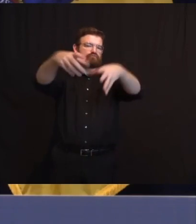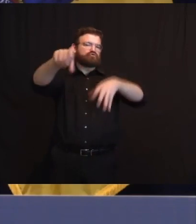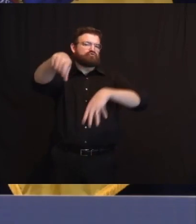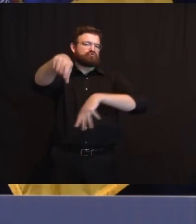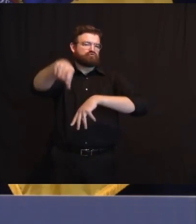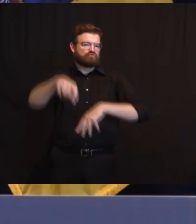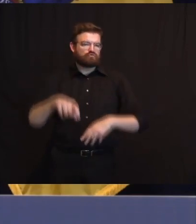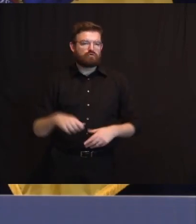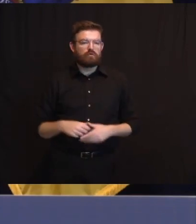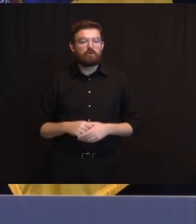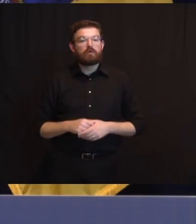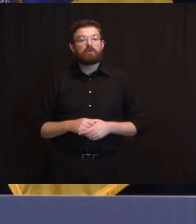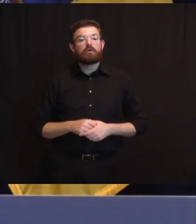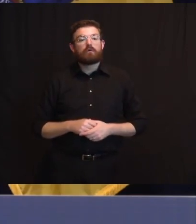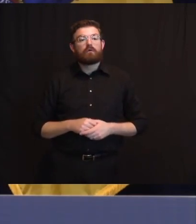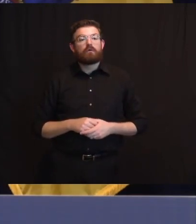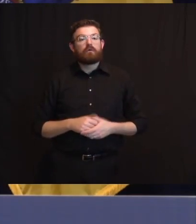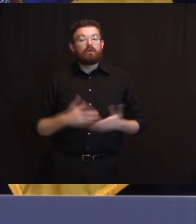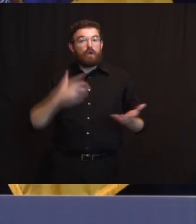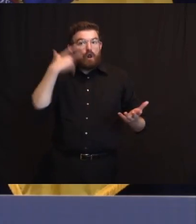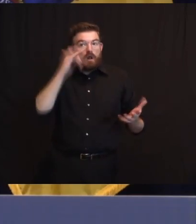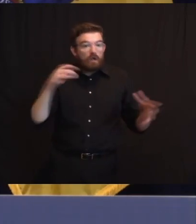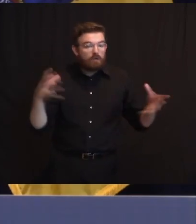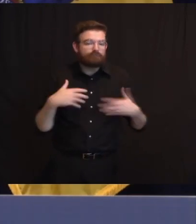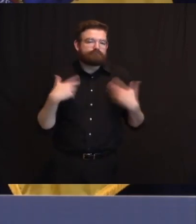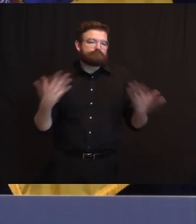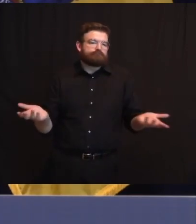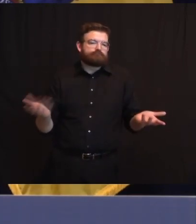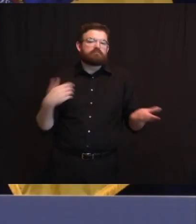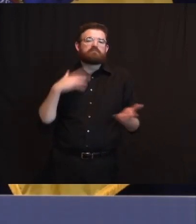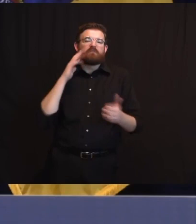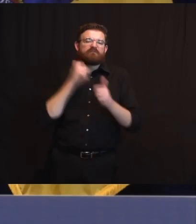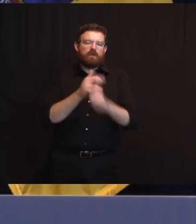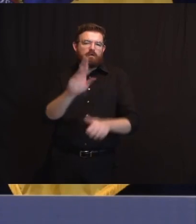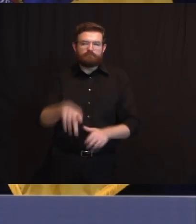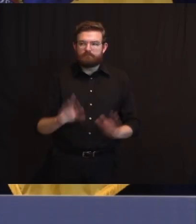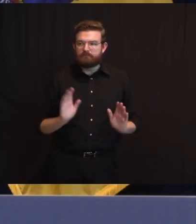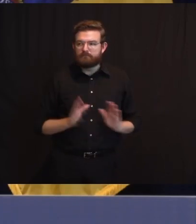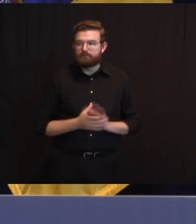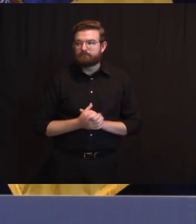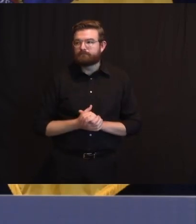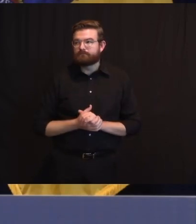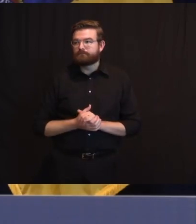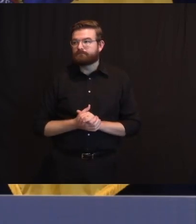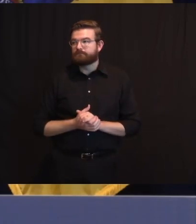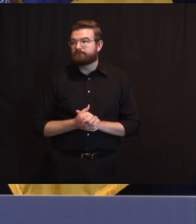the follow-up will be, but we'll follow up with you. Thank you. Dustin. Like the mask.